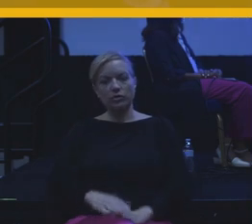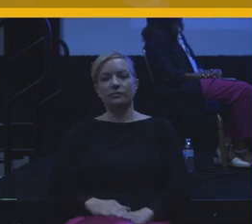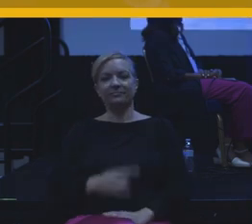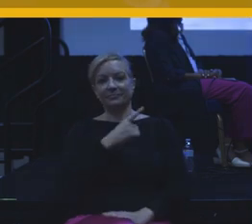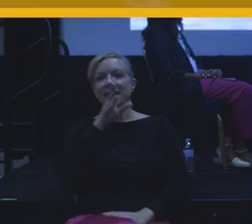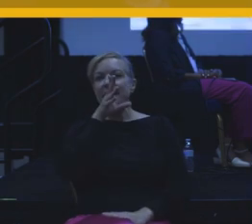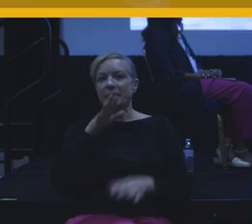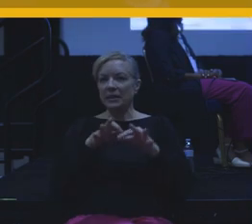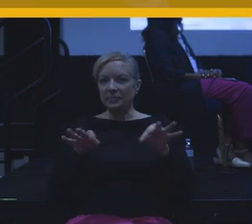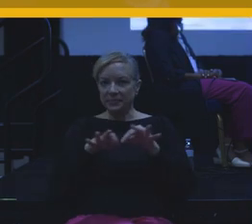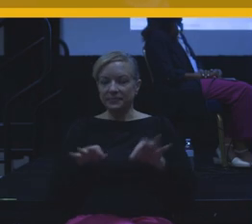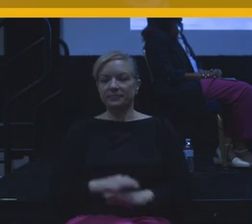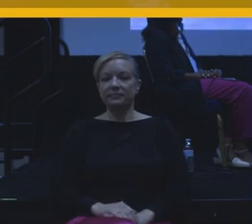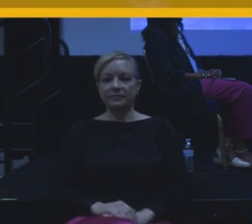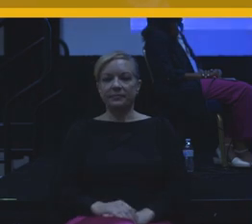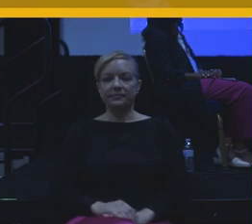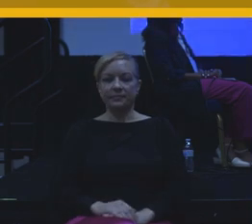Nigoya.